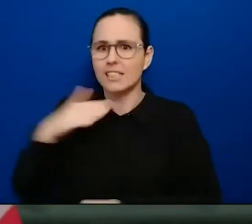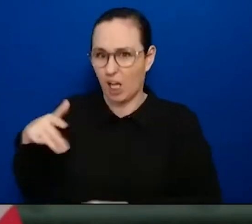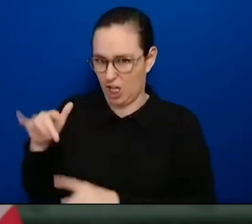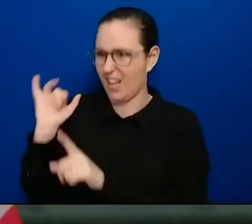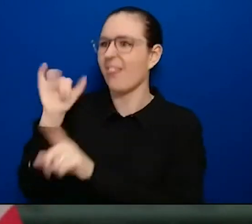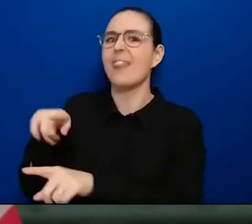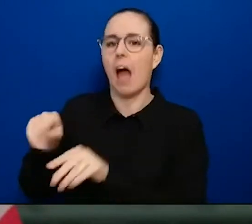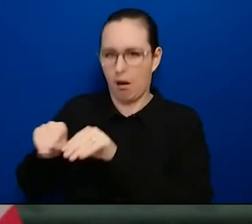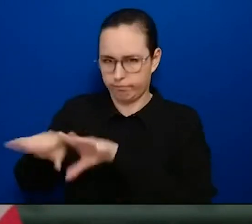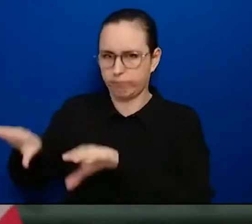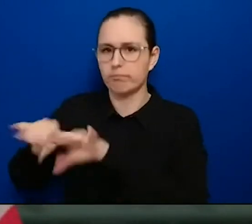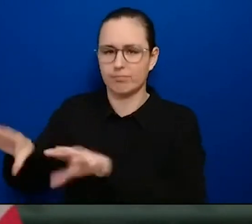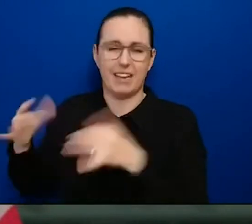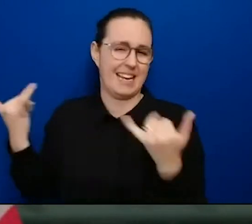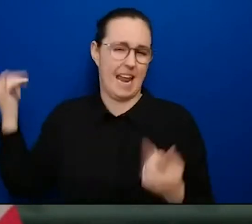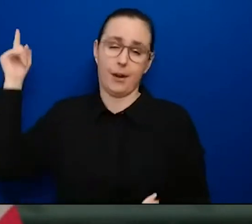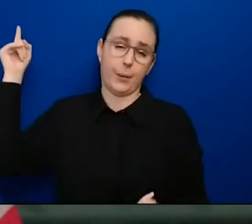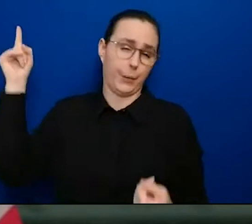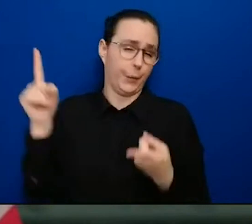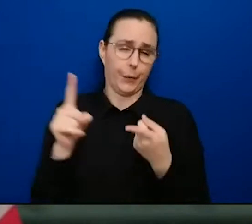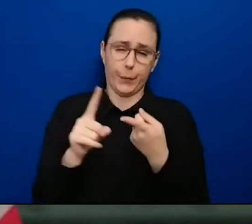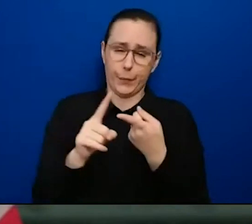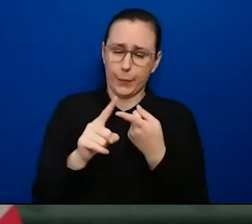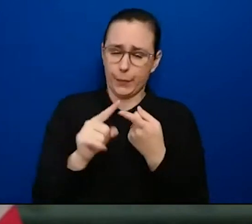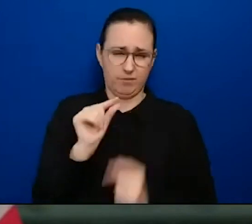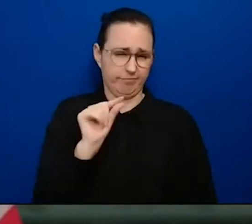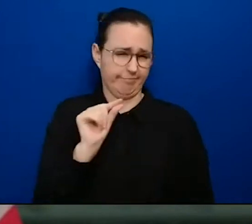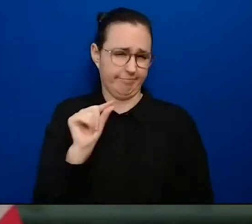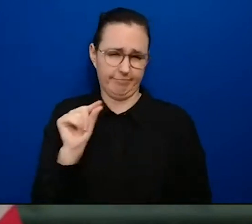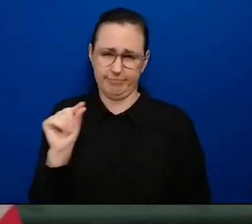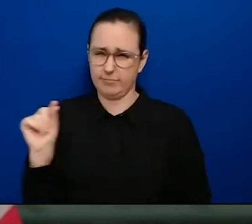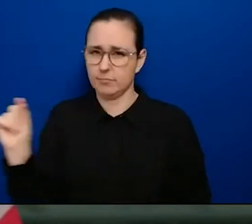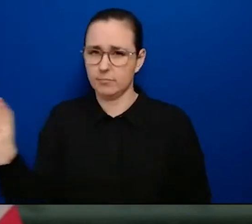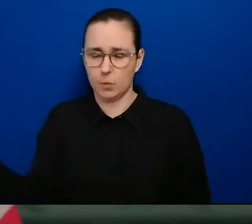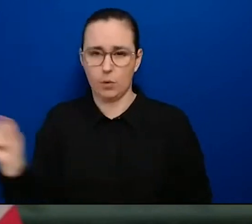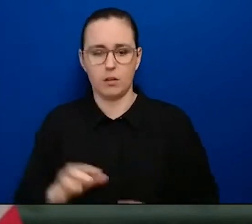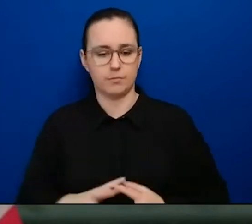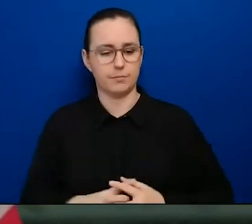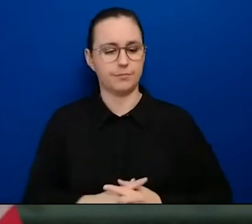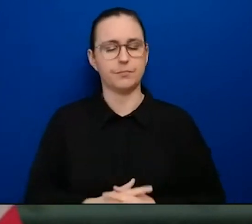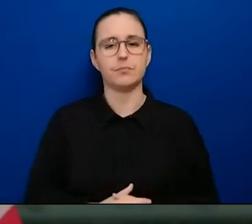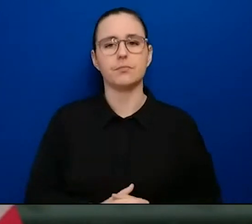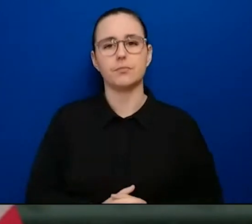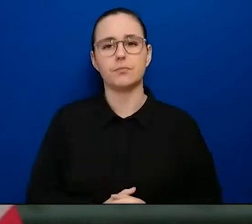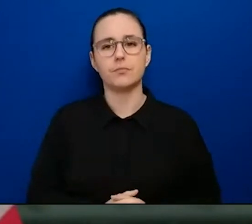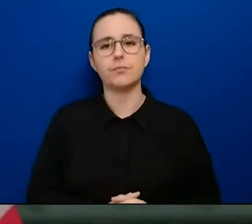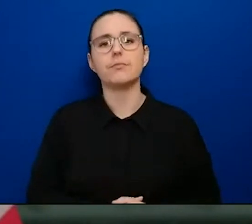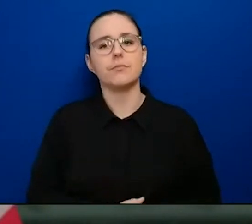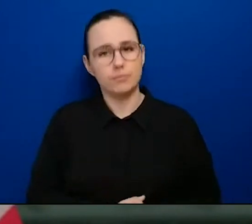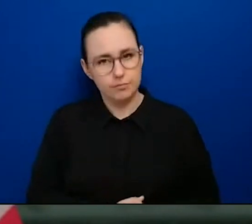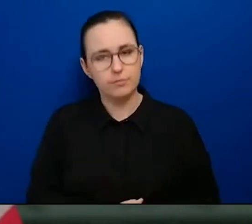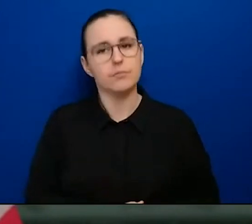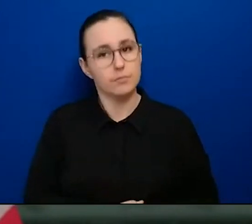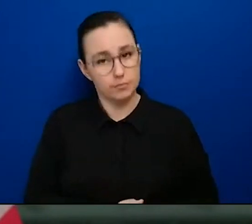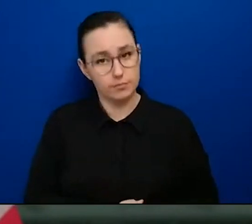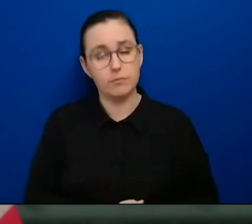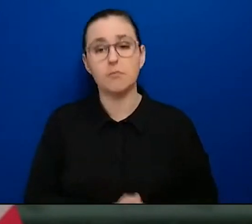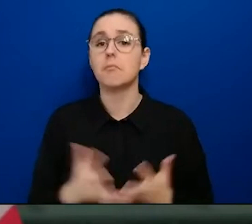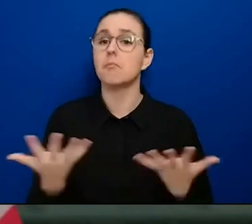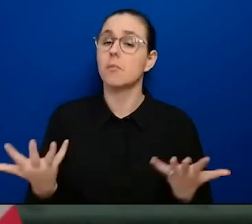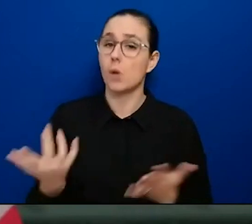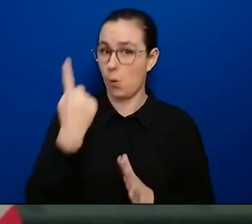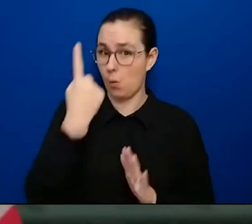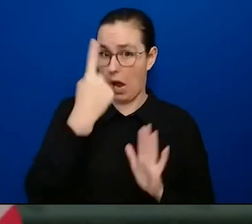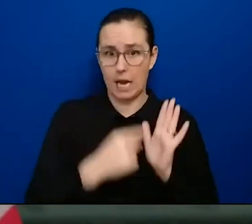last few months. And there are a couple of things that have made a huge difference. One is the fact that all healthcare workers now